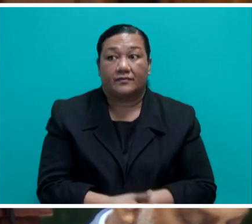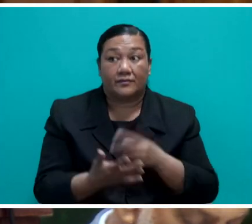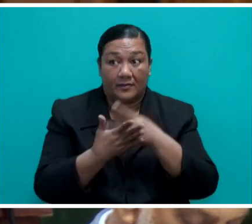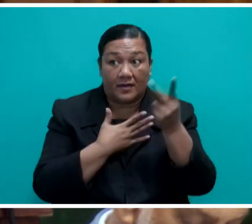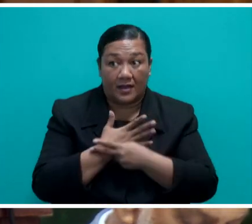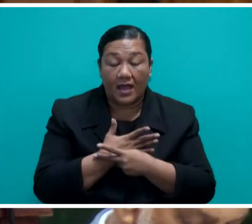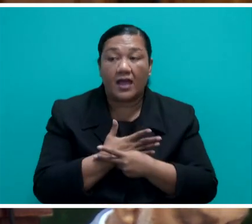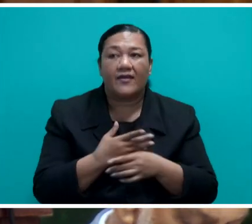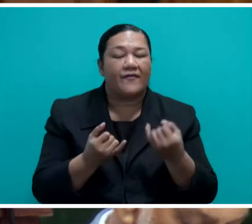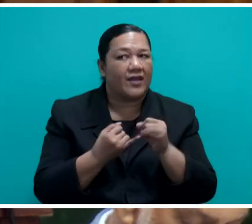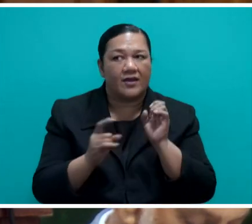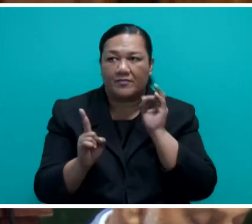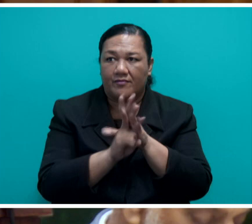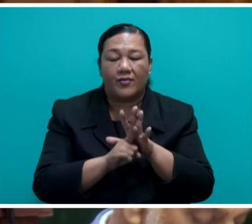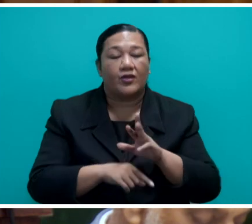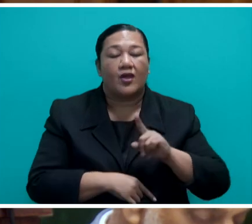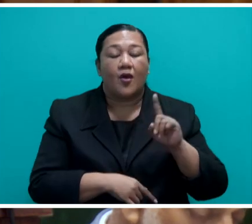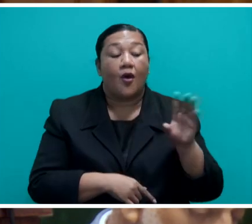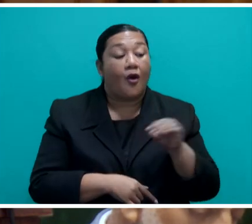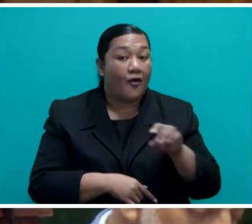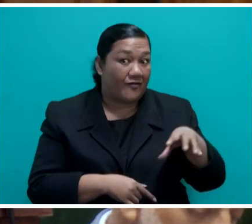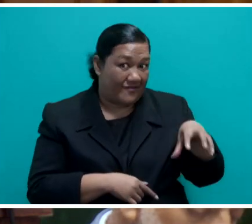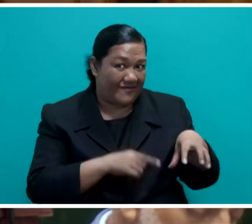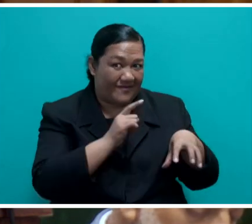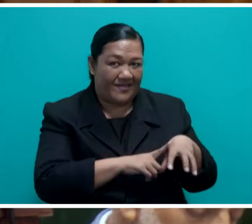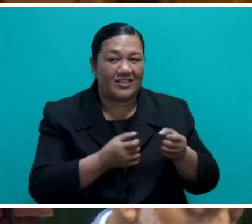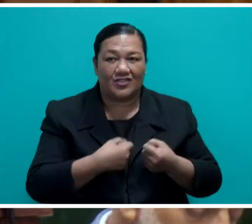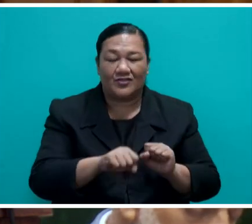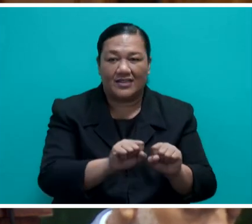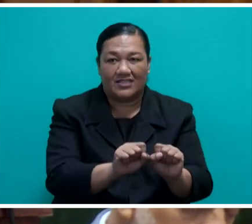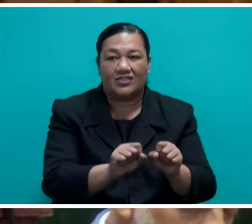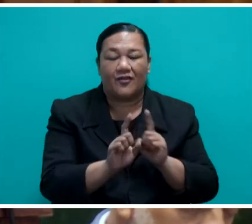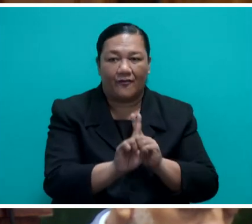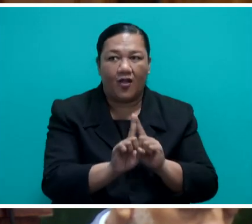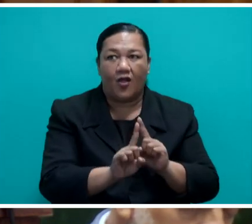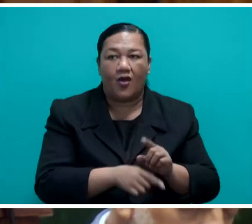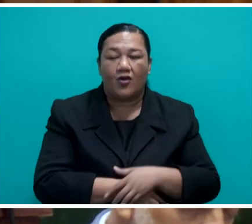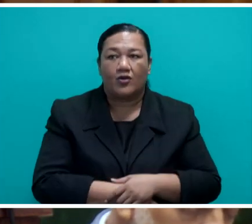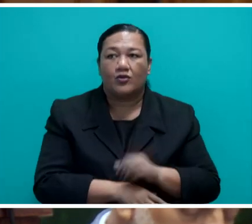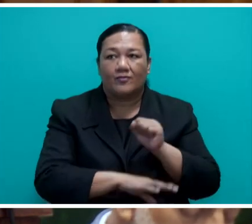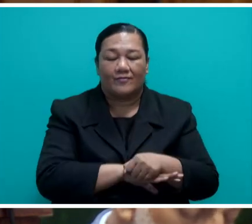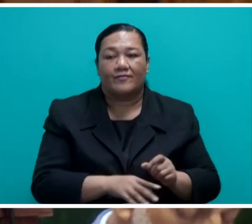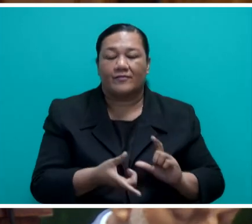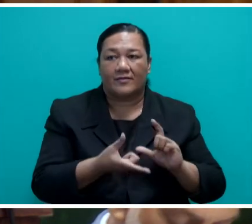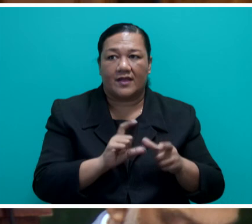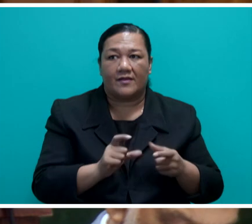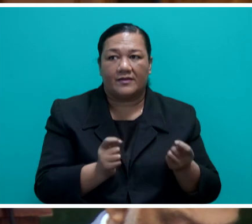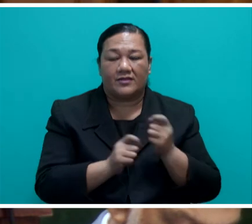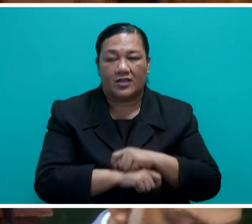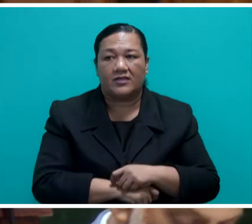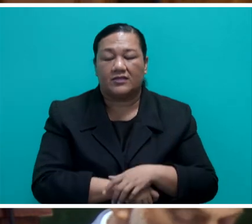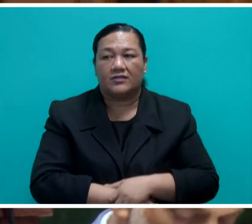fundamental part of the Ministry's strategy to tackle the impacts of flooding in farmland areas,